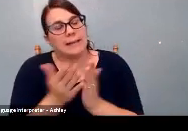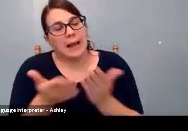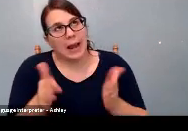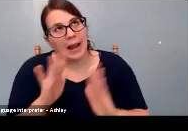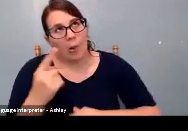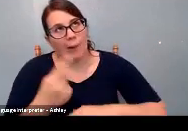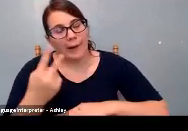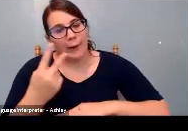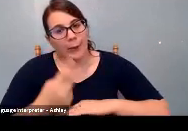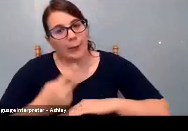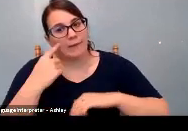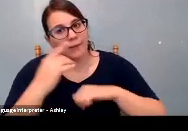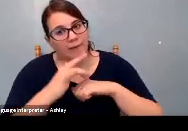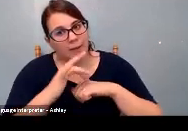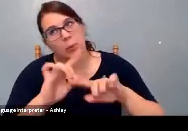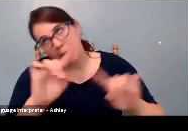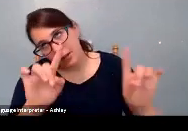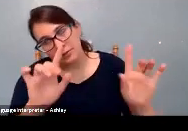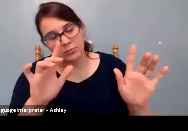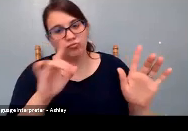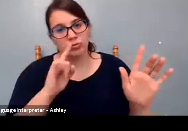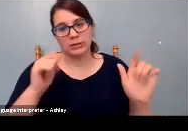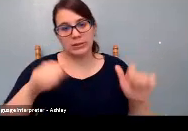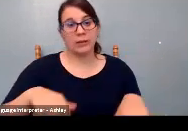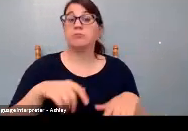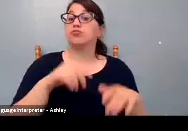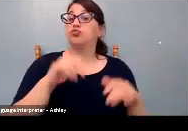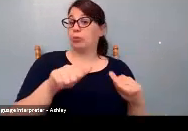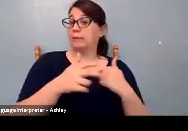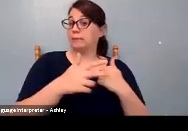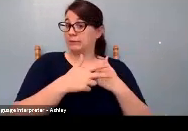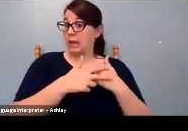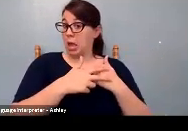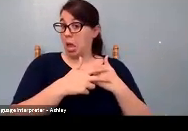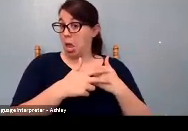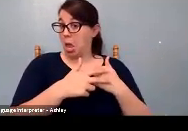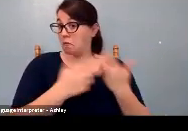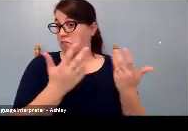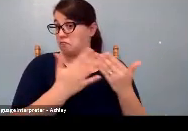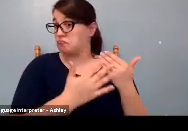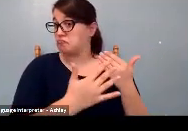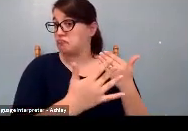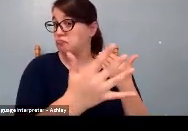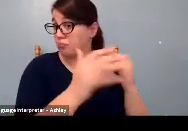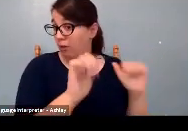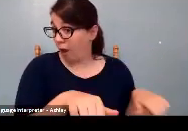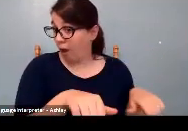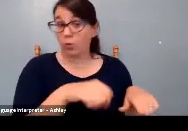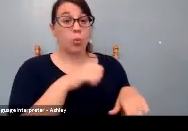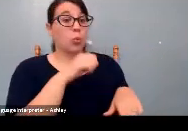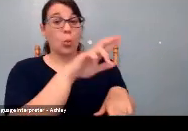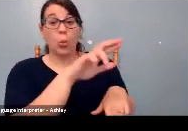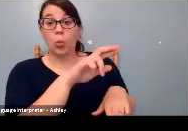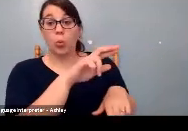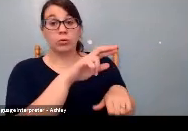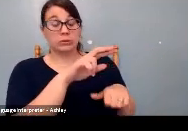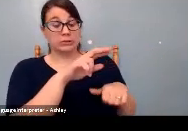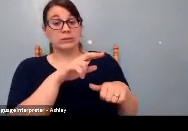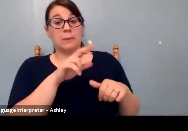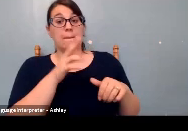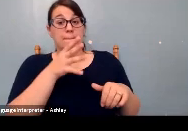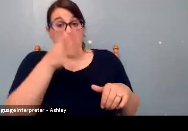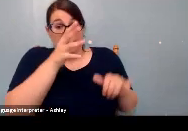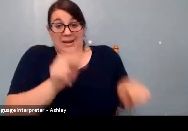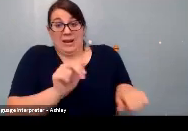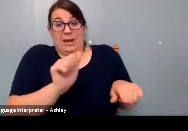for the long term, or parents can build the accounts to use for basic life needs for the child.